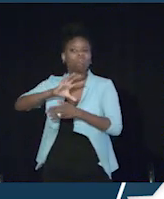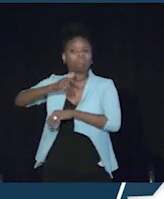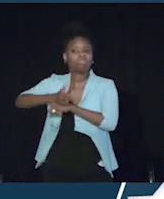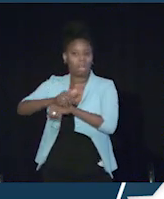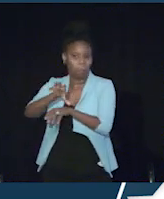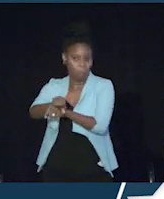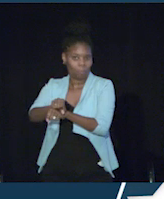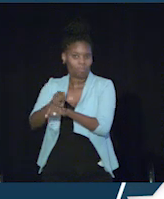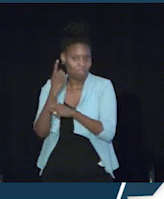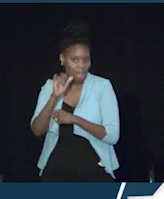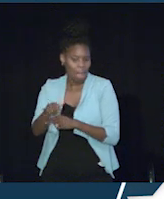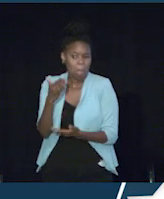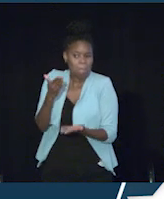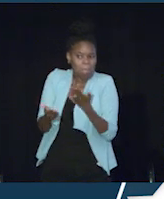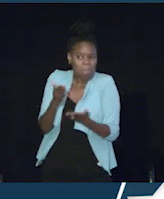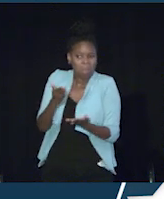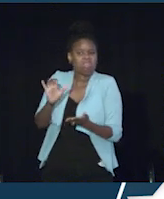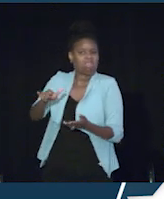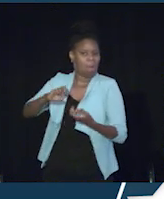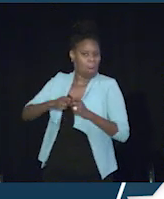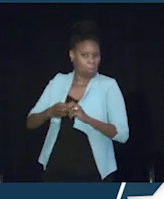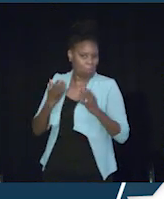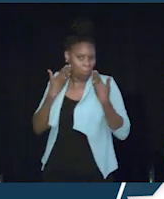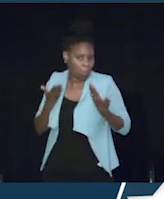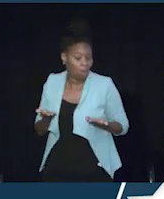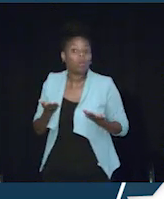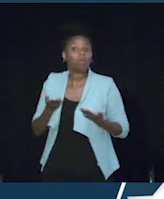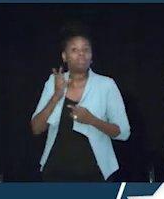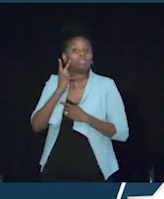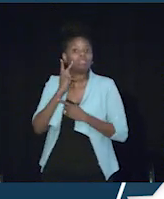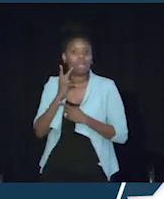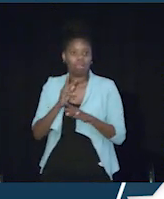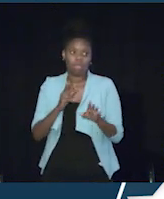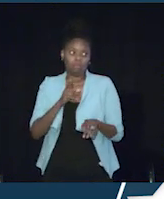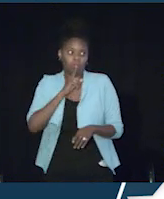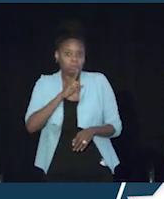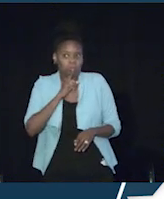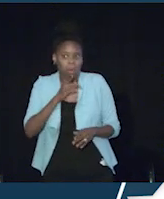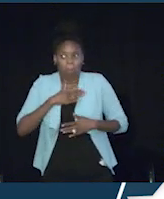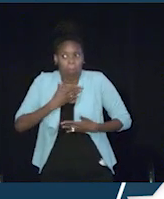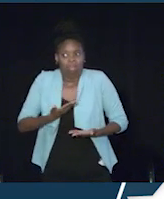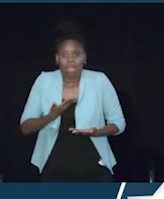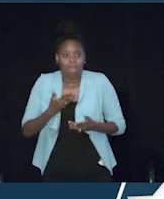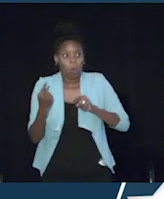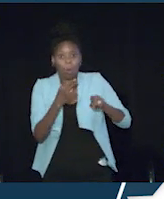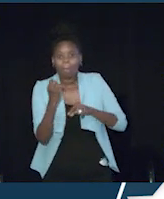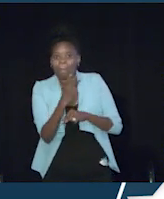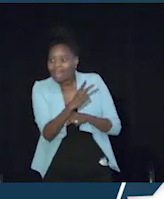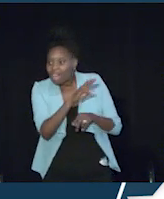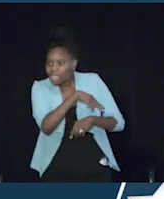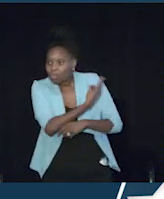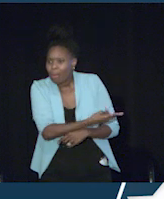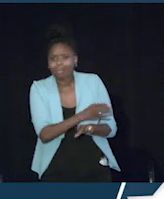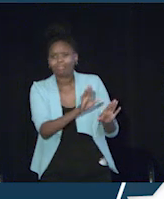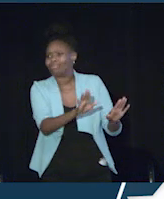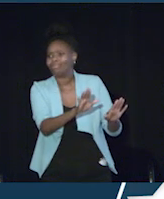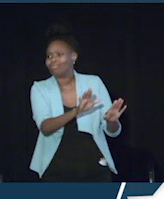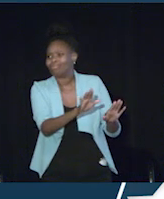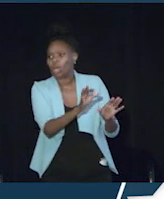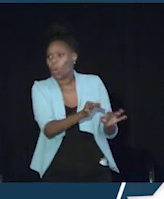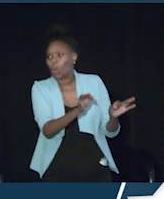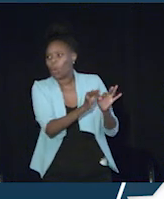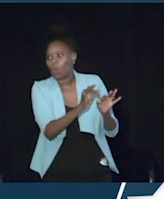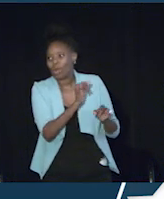here. And I was like, yeah, sure, because I don't want to go back to the hospitals. They don't know anything. So